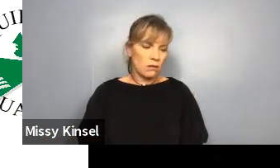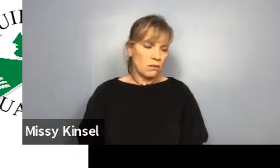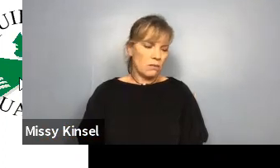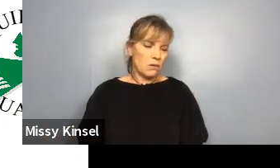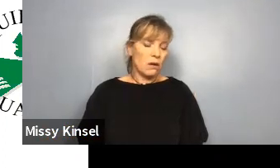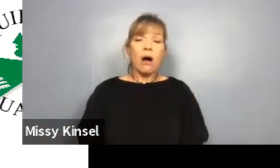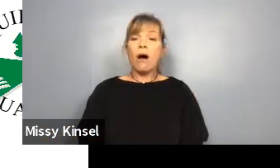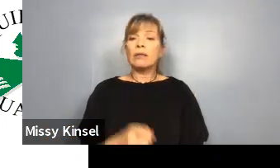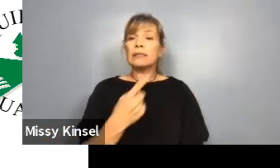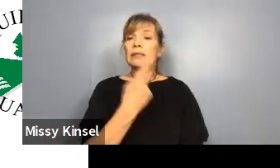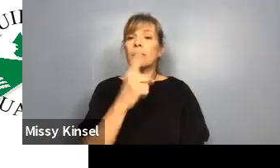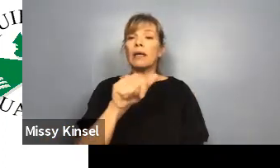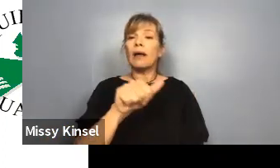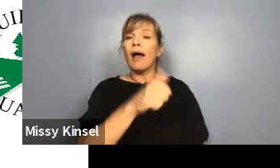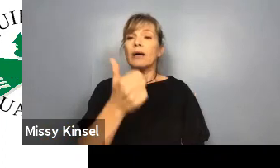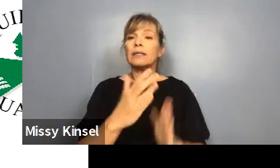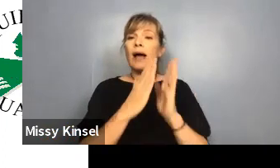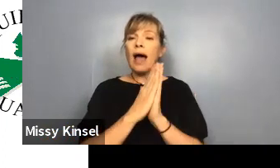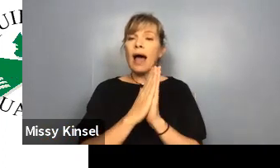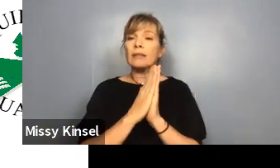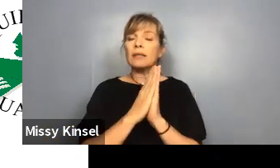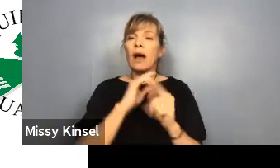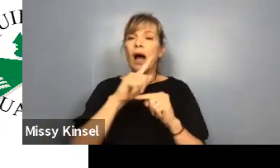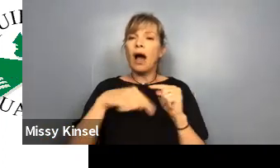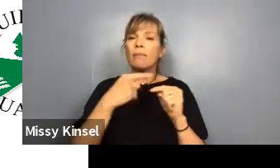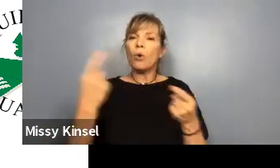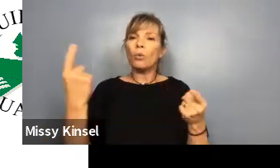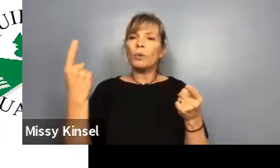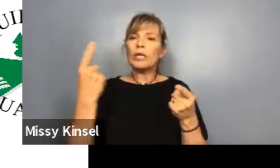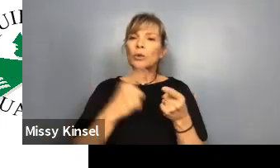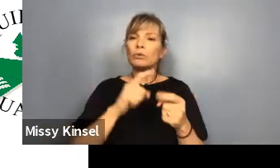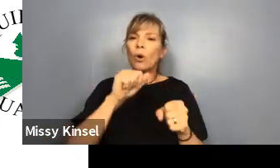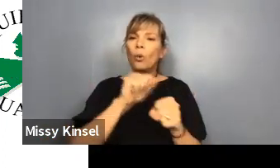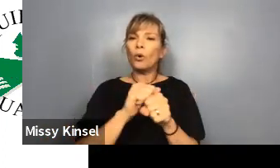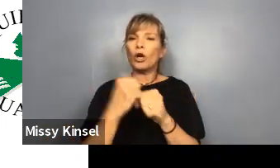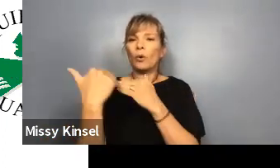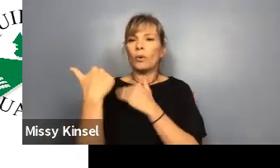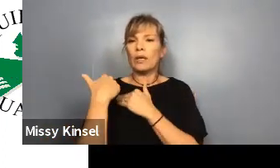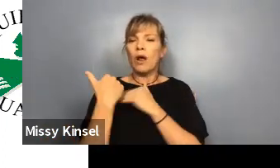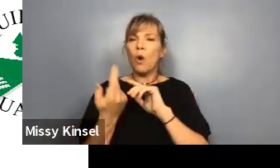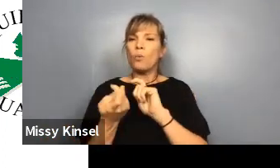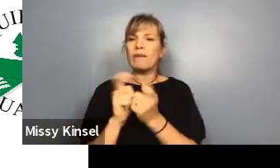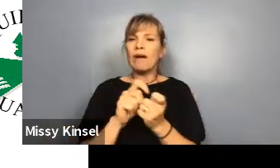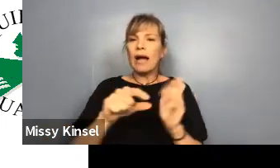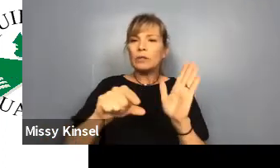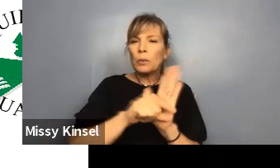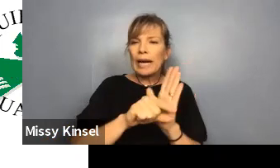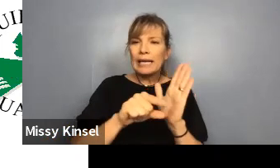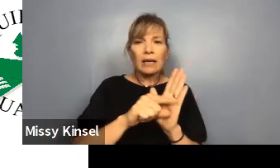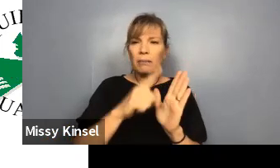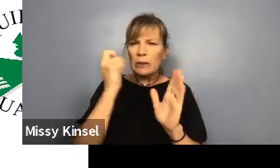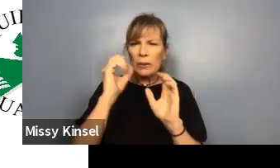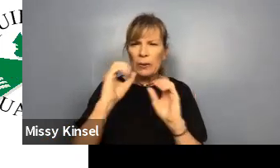We also got a question about asking for a reduced workload and revised grading. Since there is